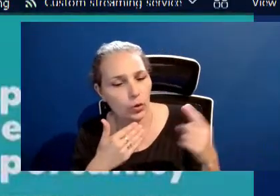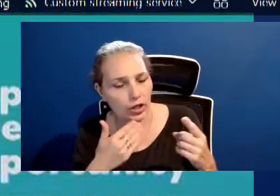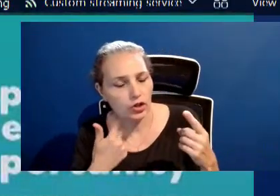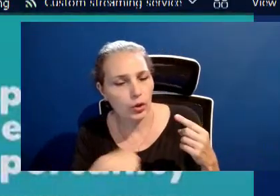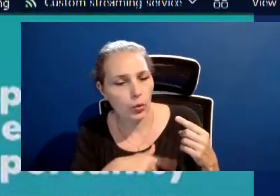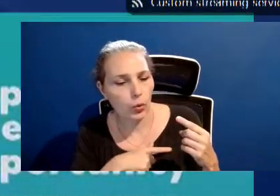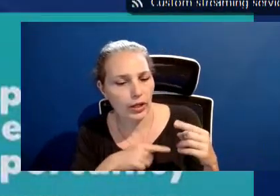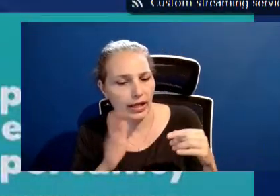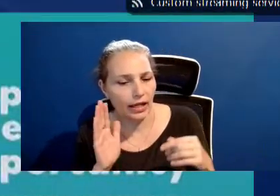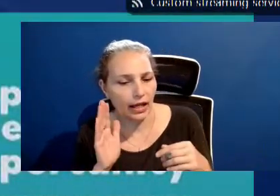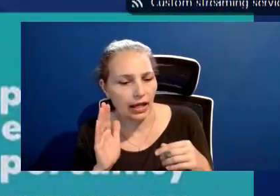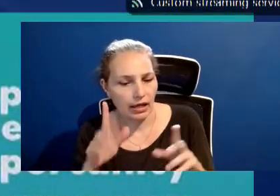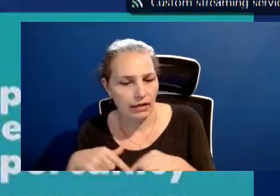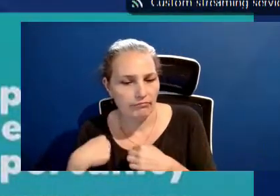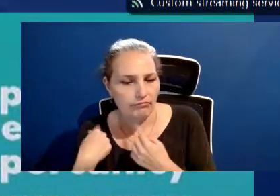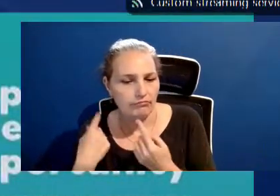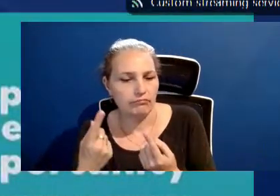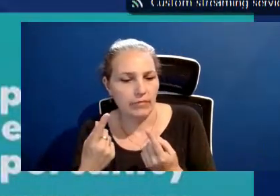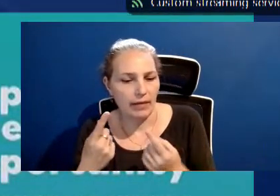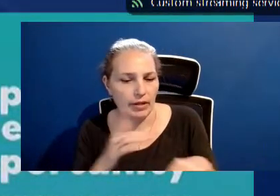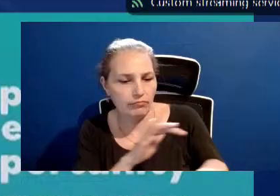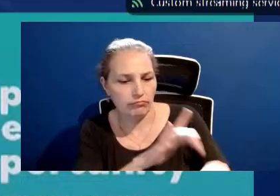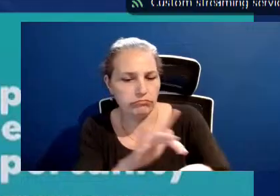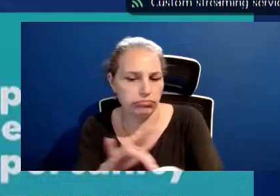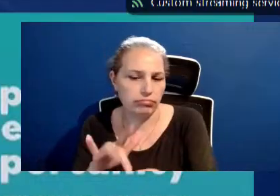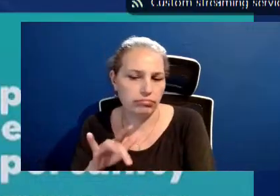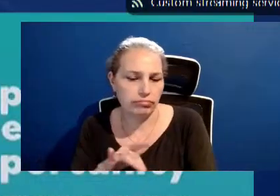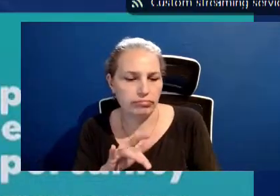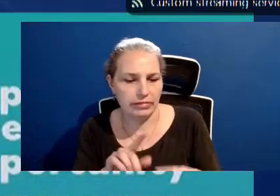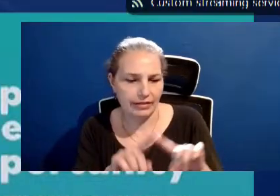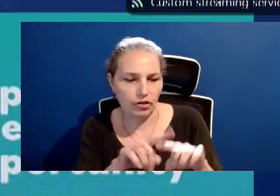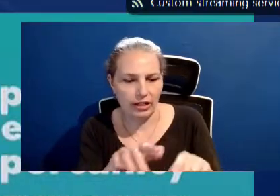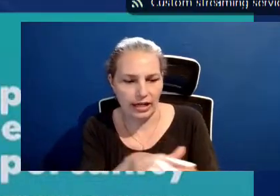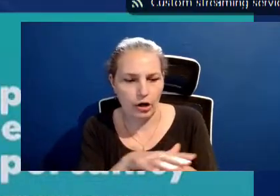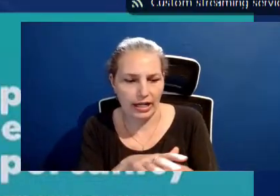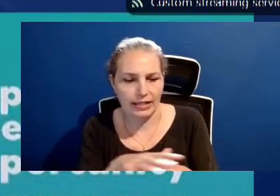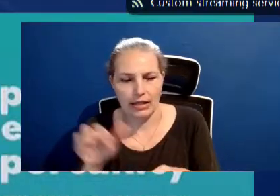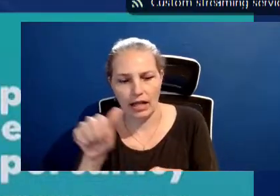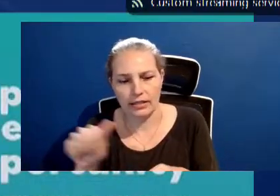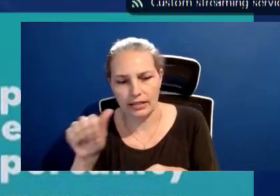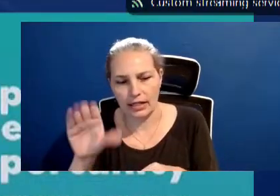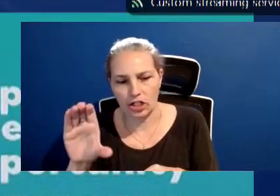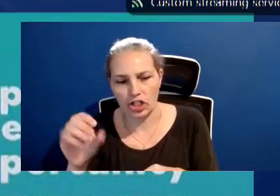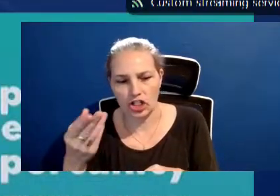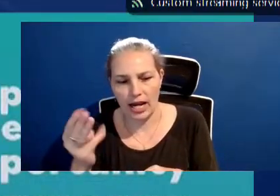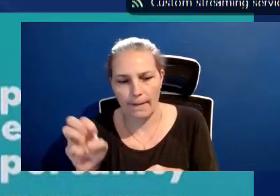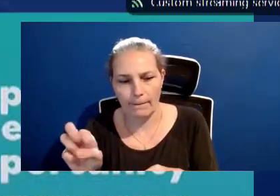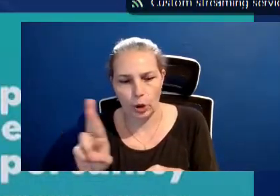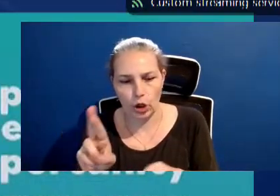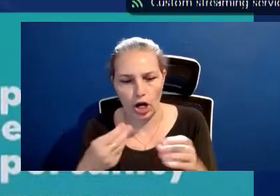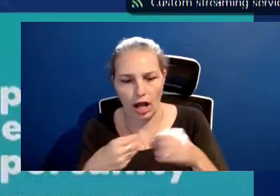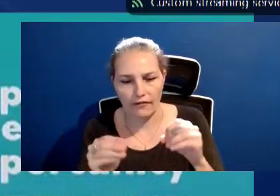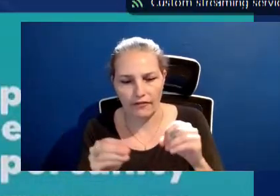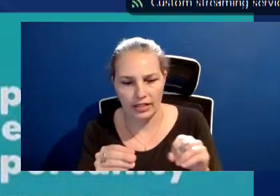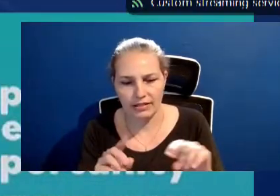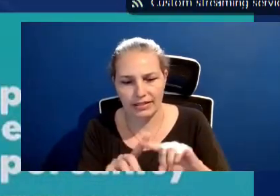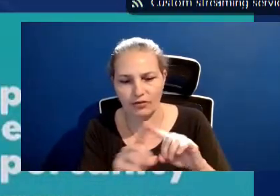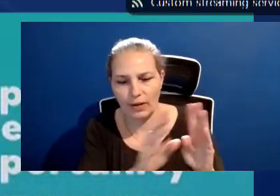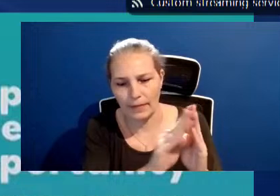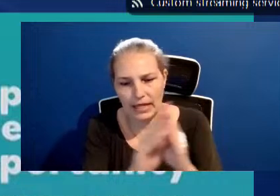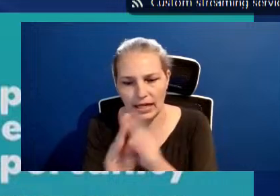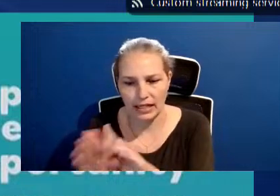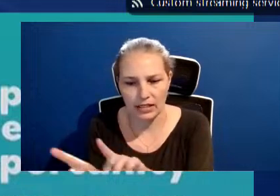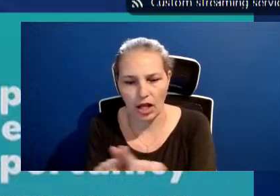been going to the Altadena Chamber office meetings. We're also emailing them. We have a list